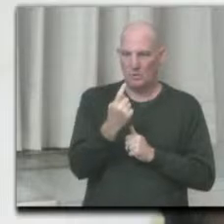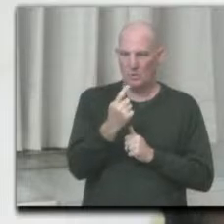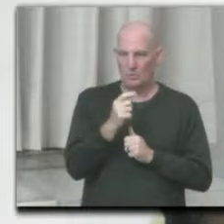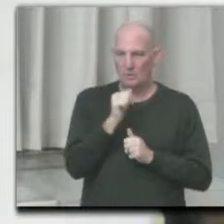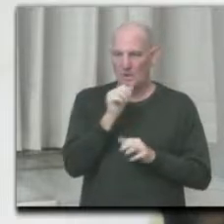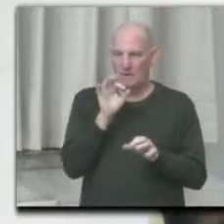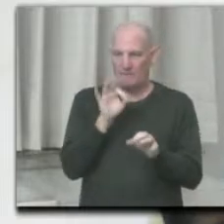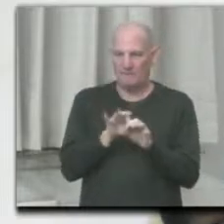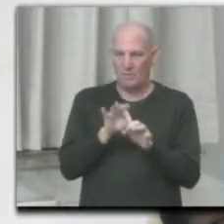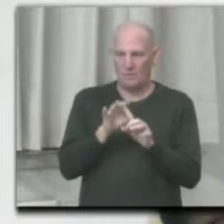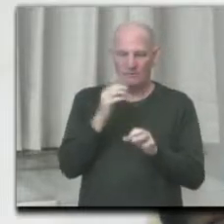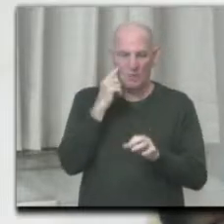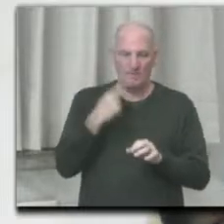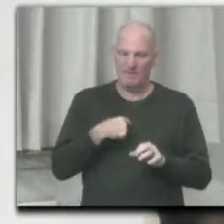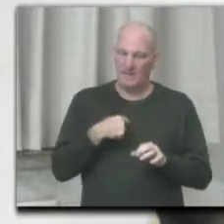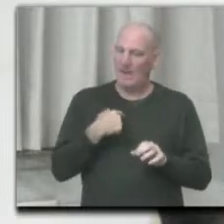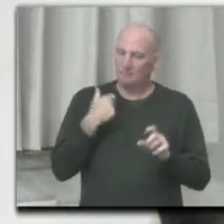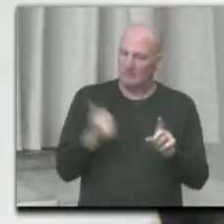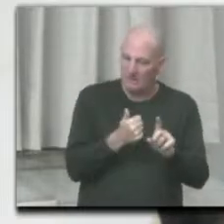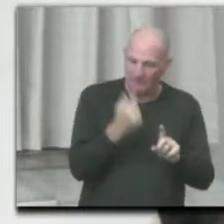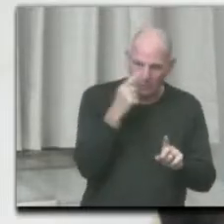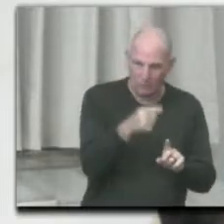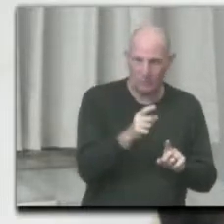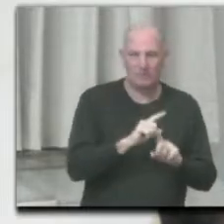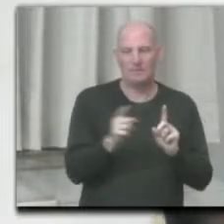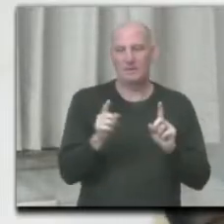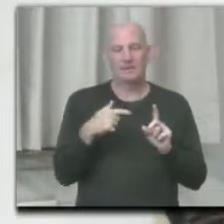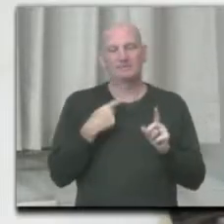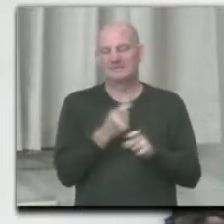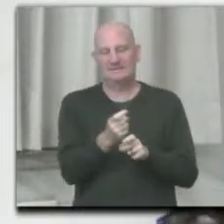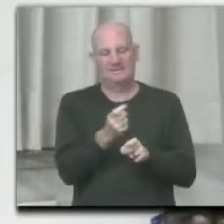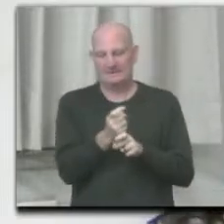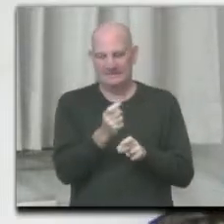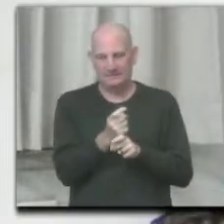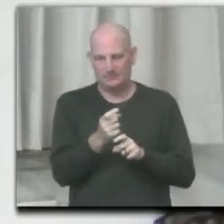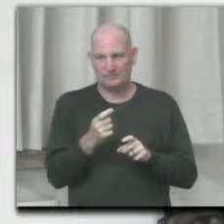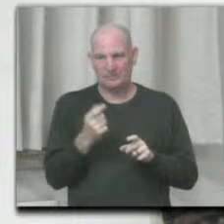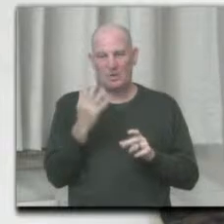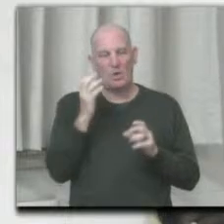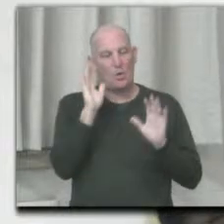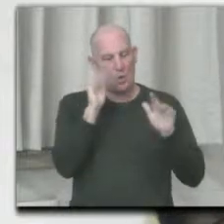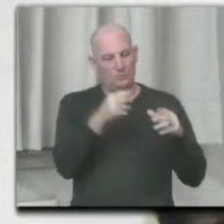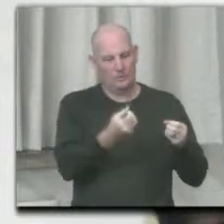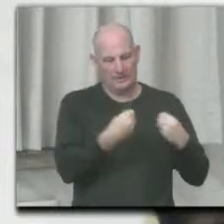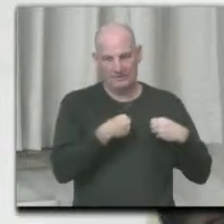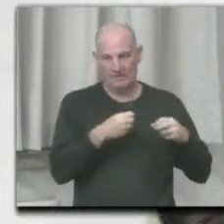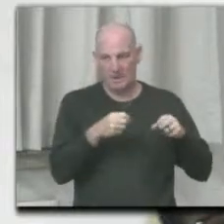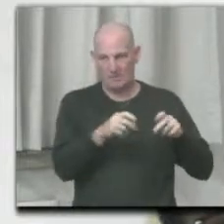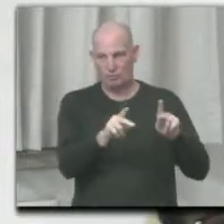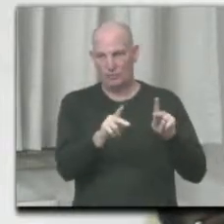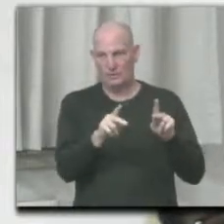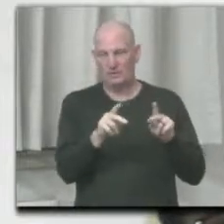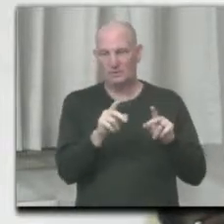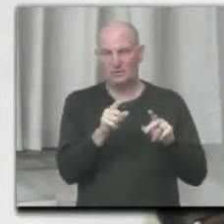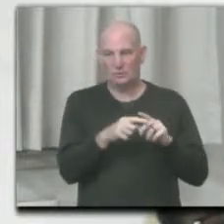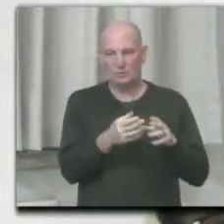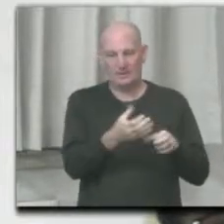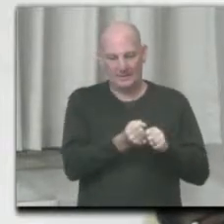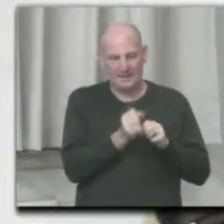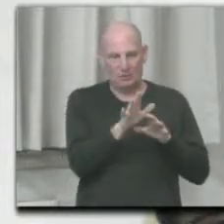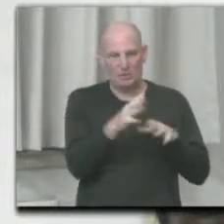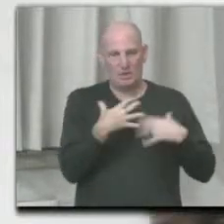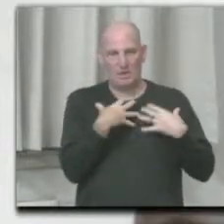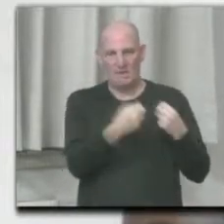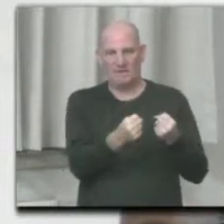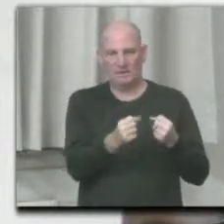me, I'm coming for y'all. I'm just joking. But I just hope that you guys, give me the opportunity to gain your confidence